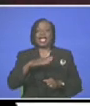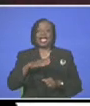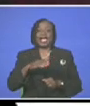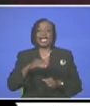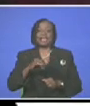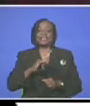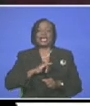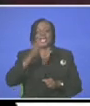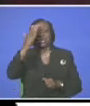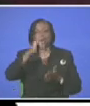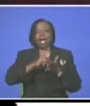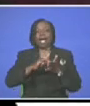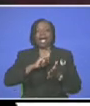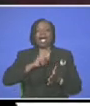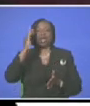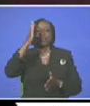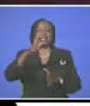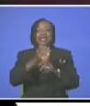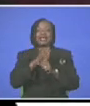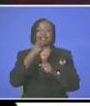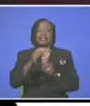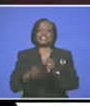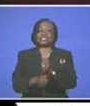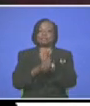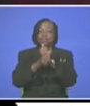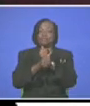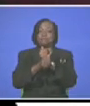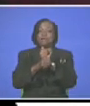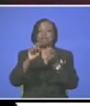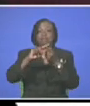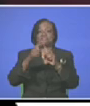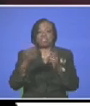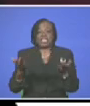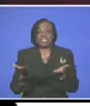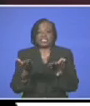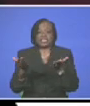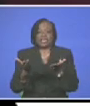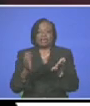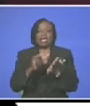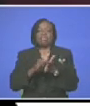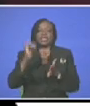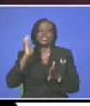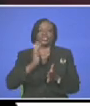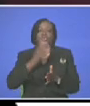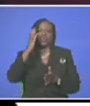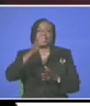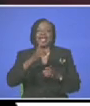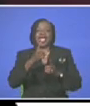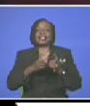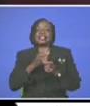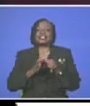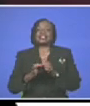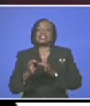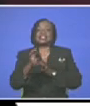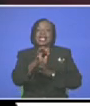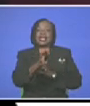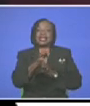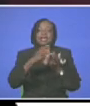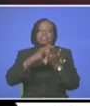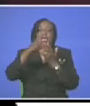I would get the support of my colleagues here, that we'll extend that policy,